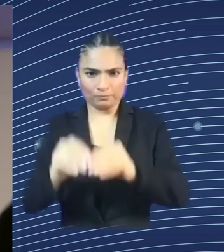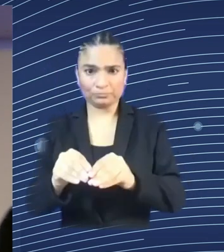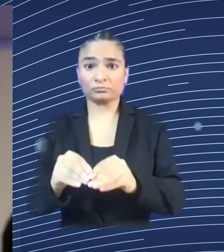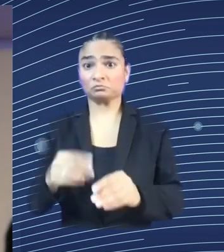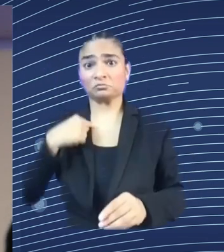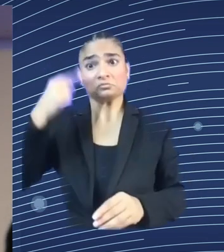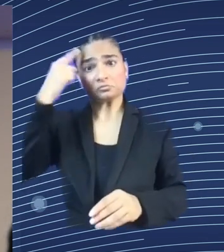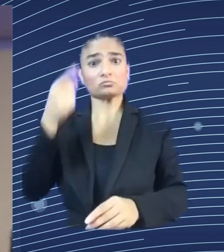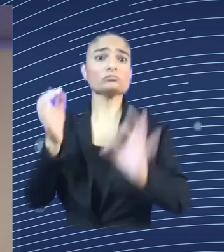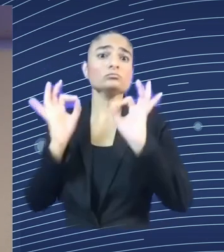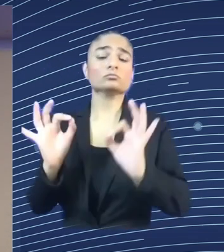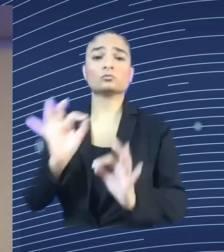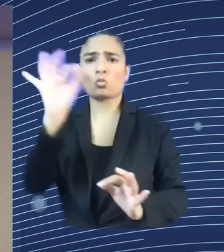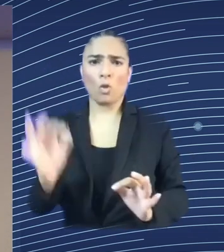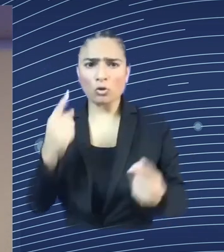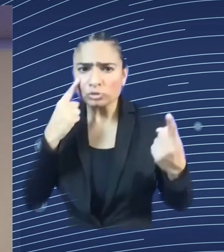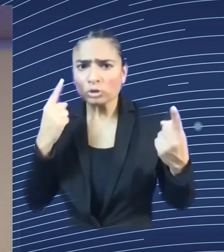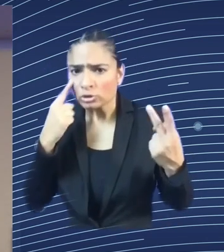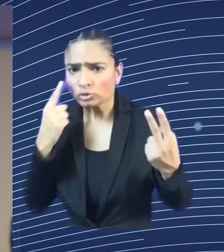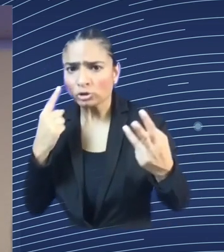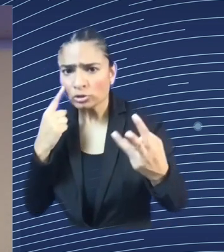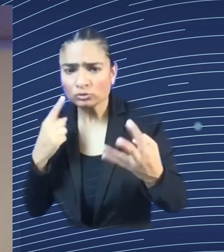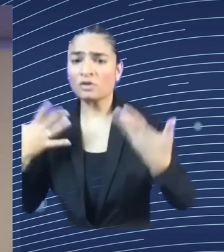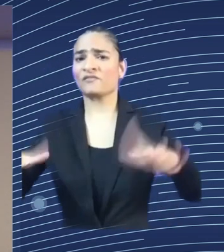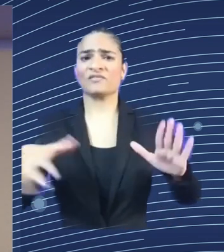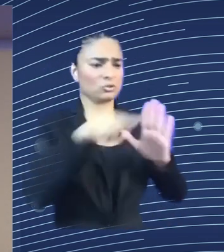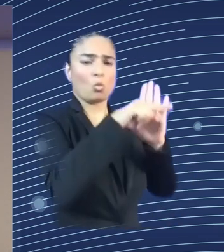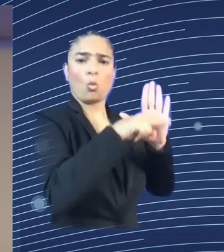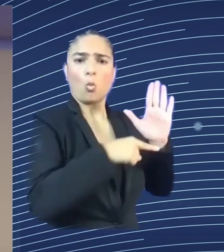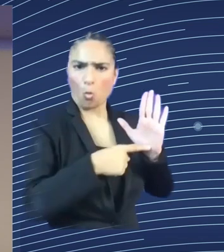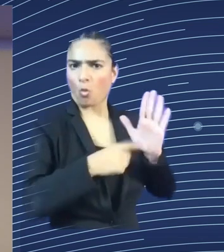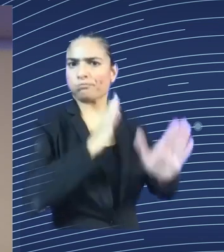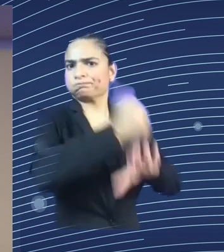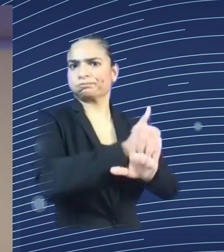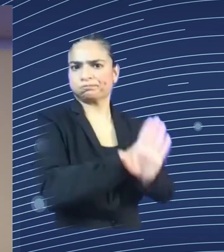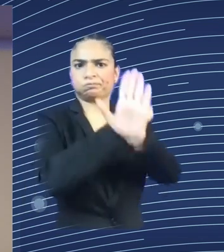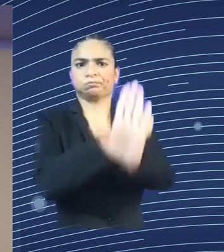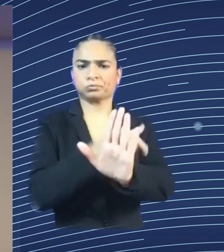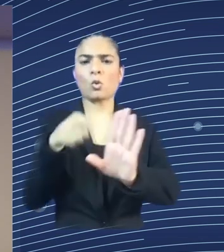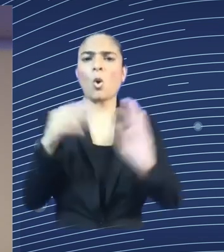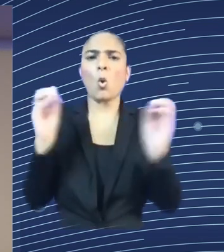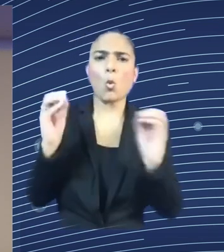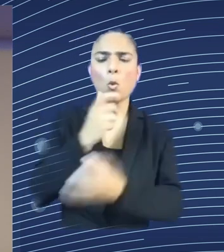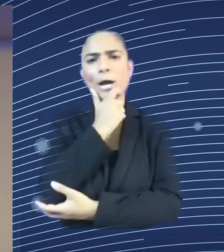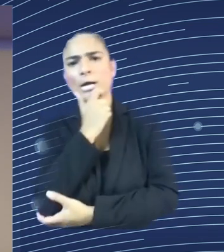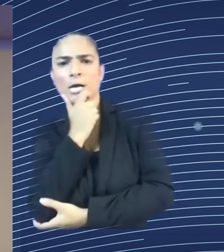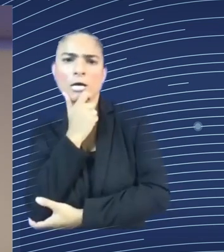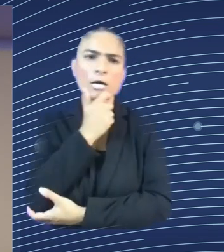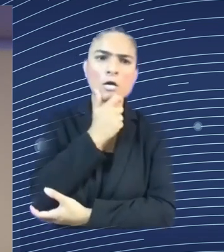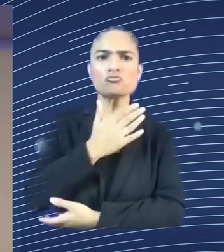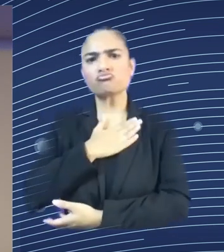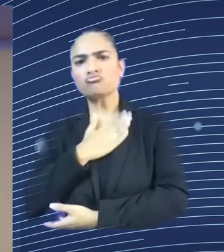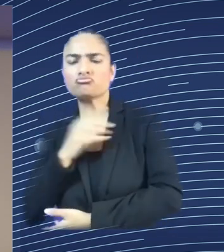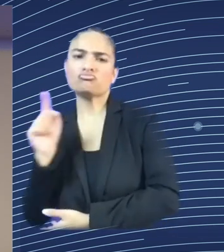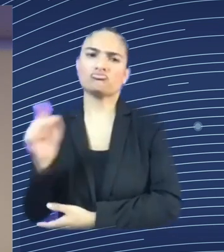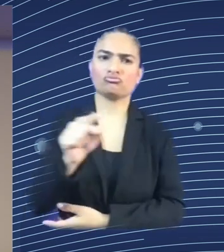But then for the Biogen situation, I don't know. Maybe like having civil society organizations involved in the conversation